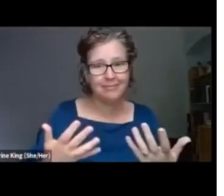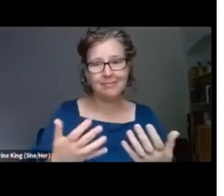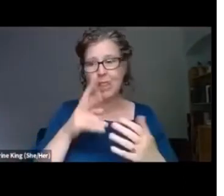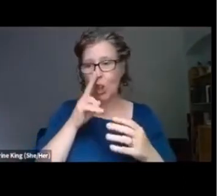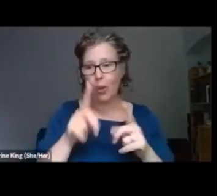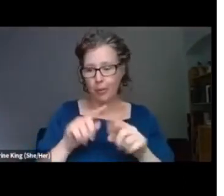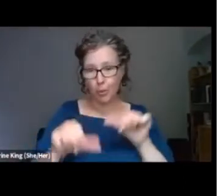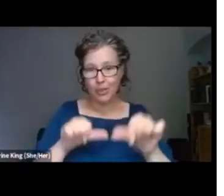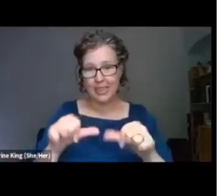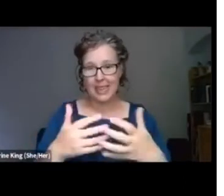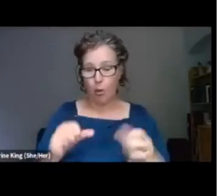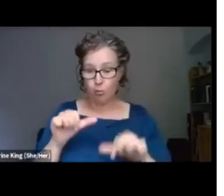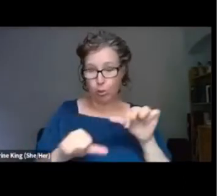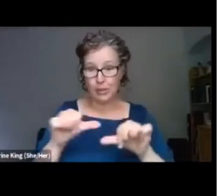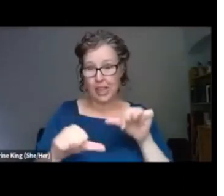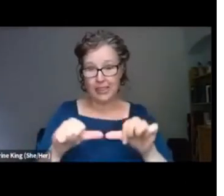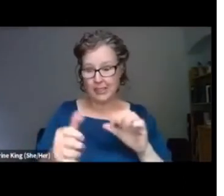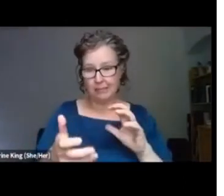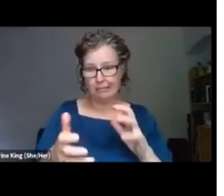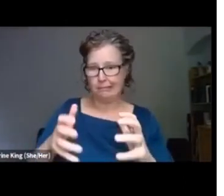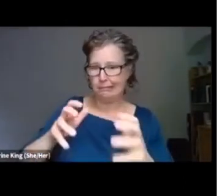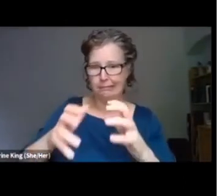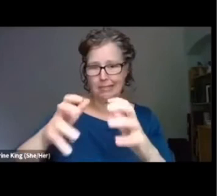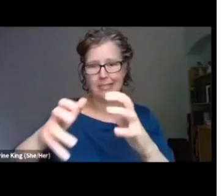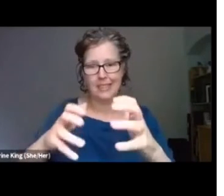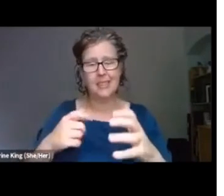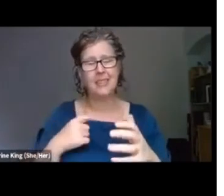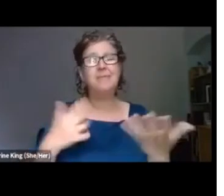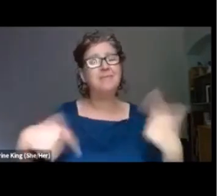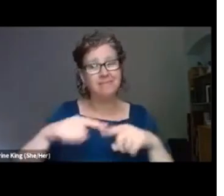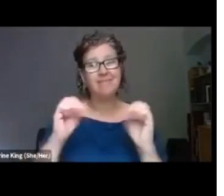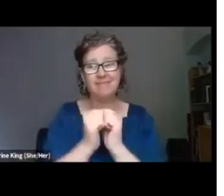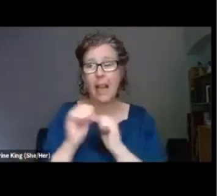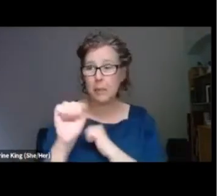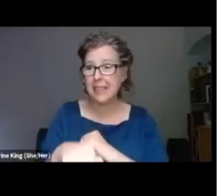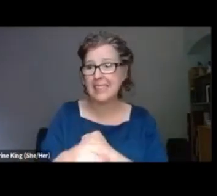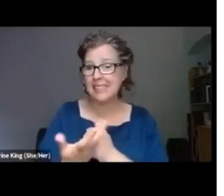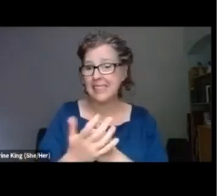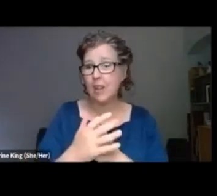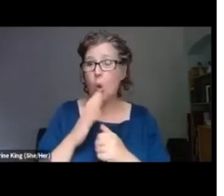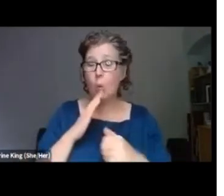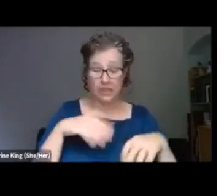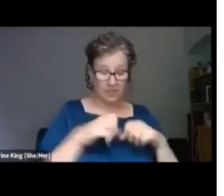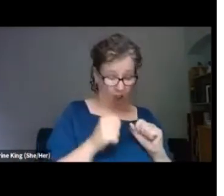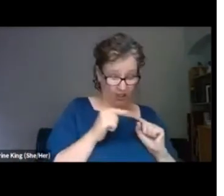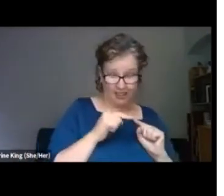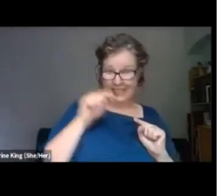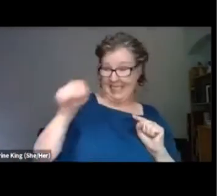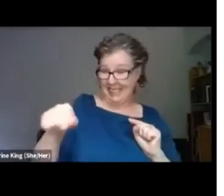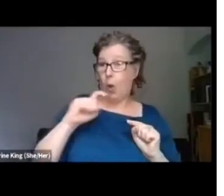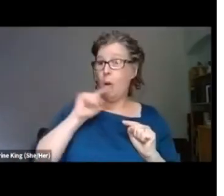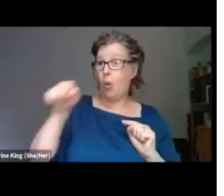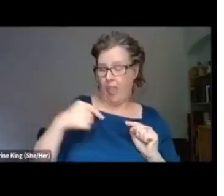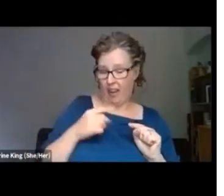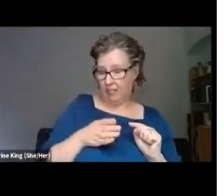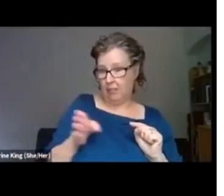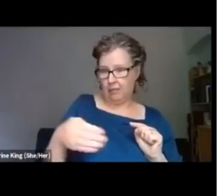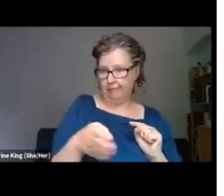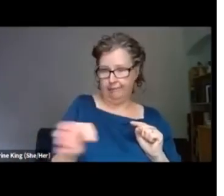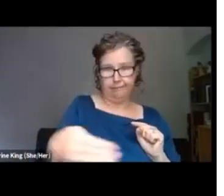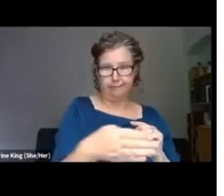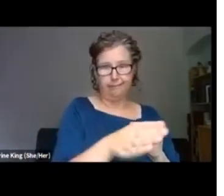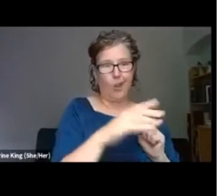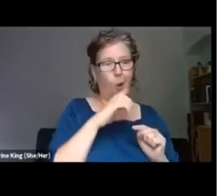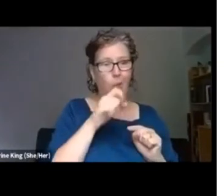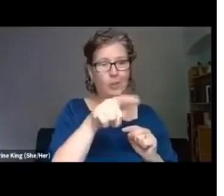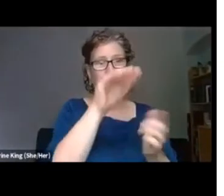along? Let's admit it, none of us really ever end up exactly where we set out to go. And along